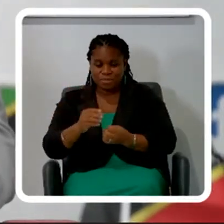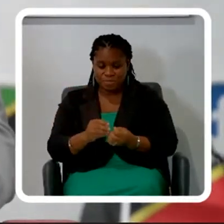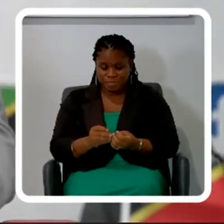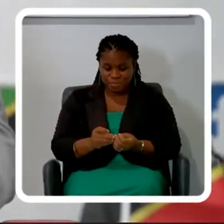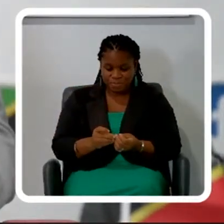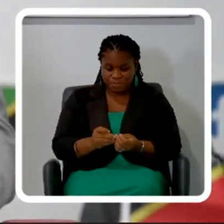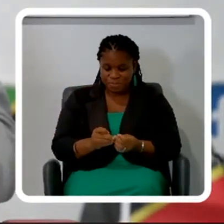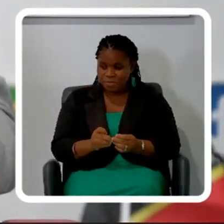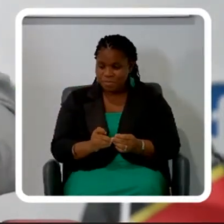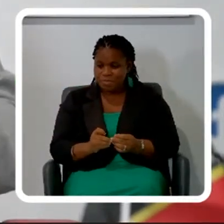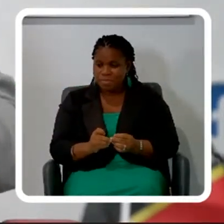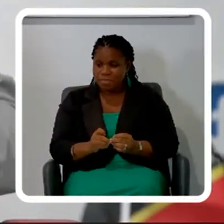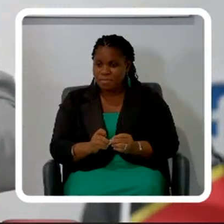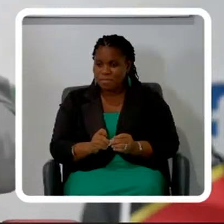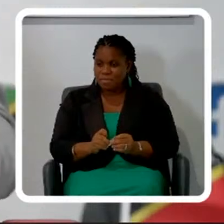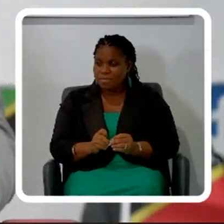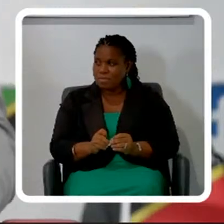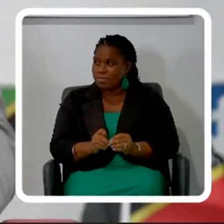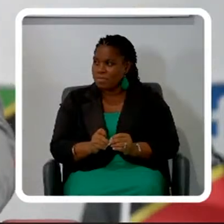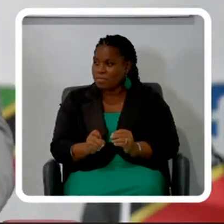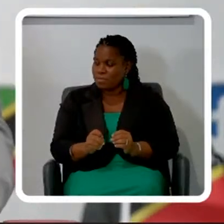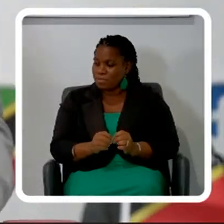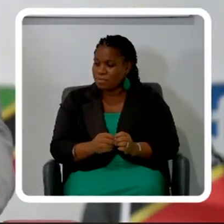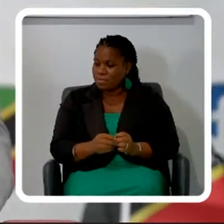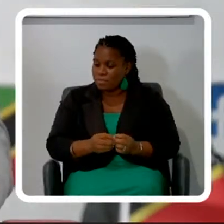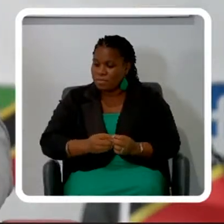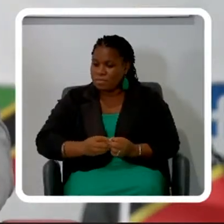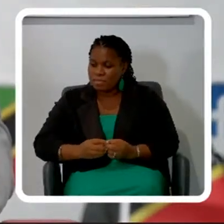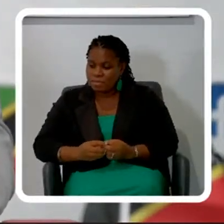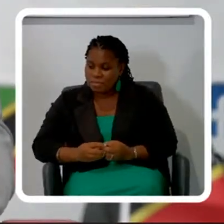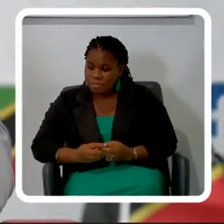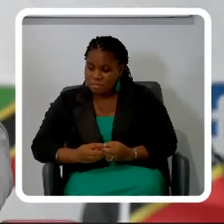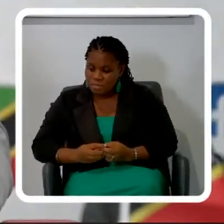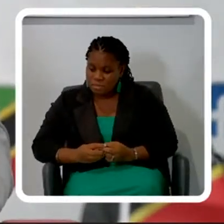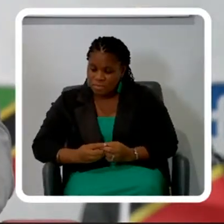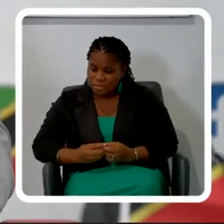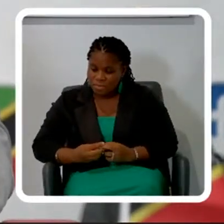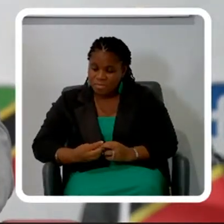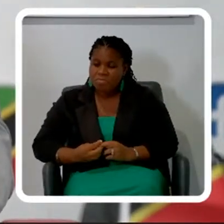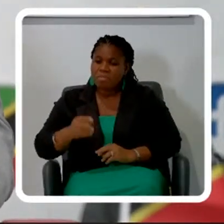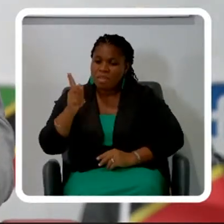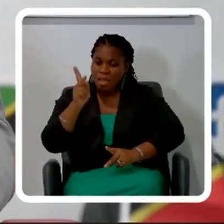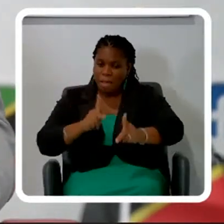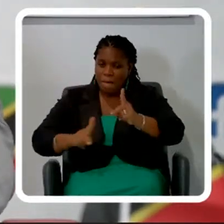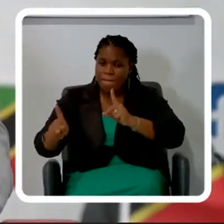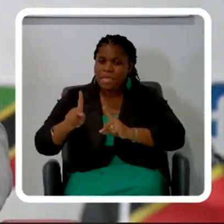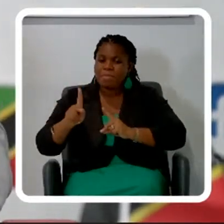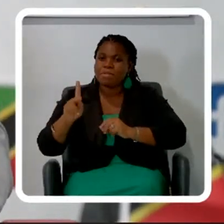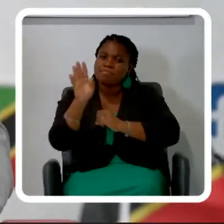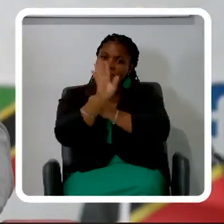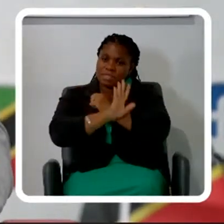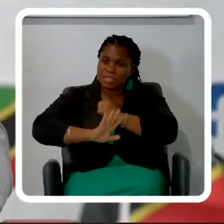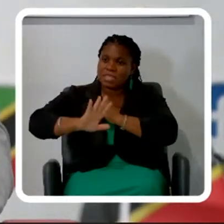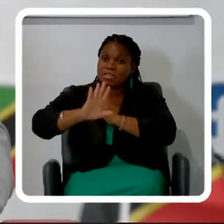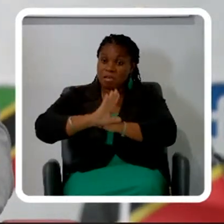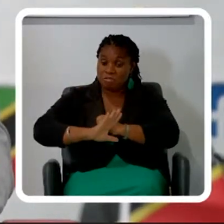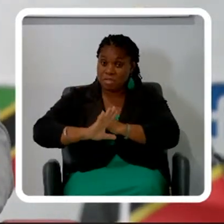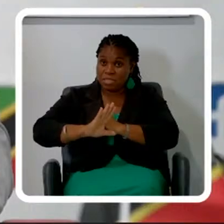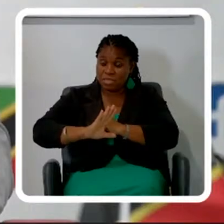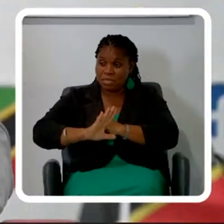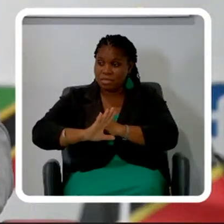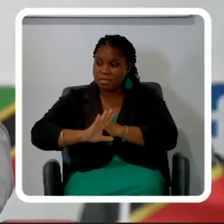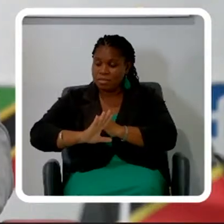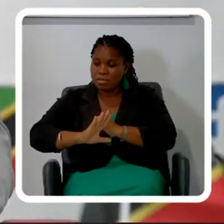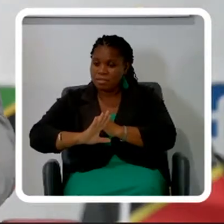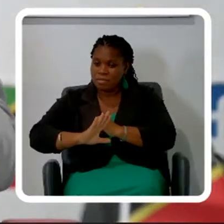to, might use the word interchangeably. Citizen security is a designation that means that you're not